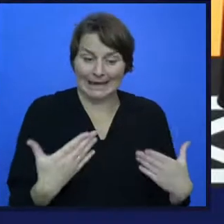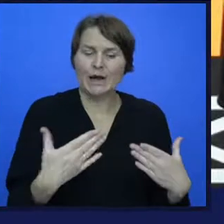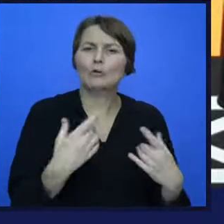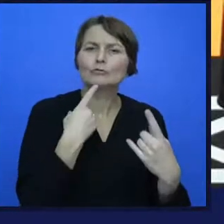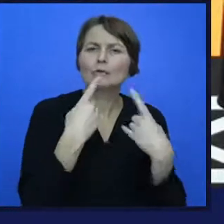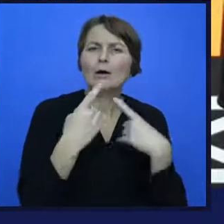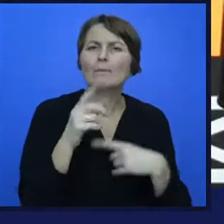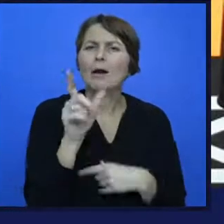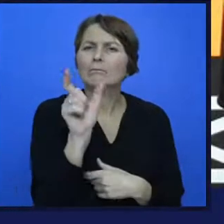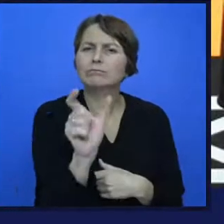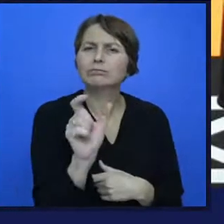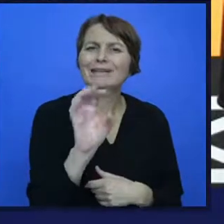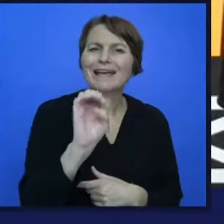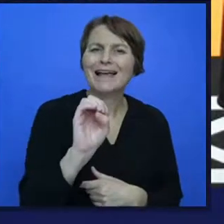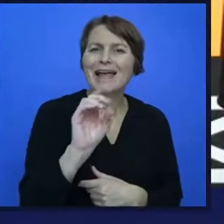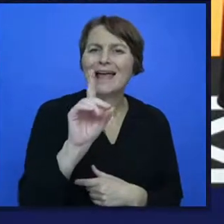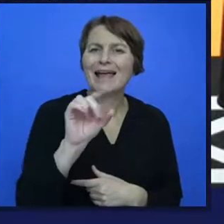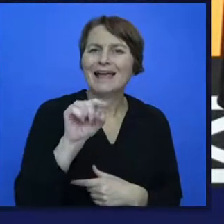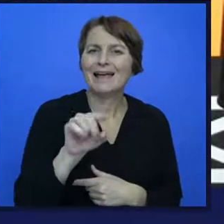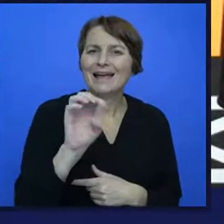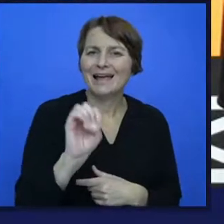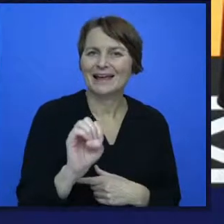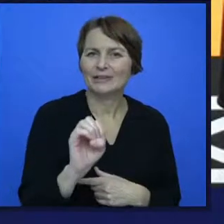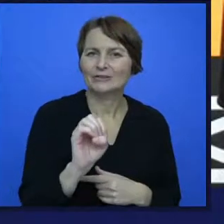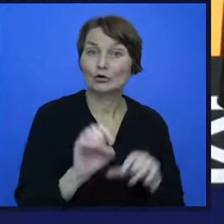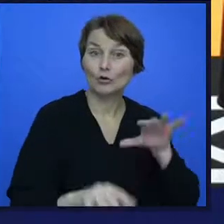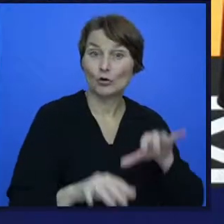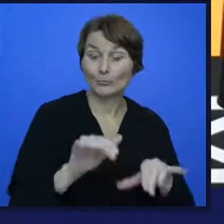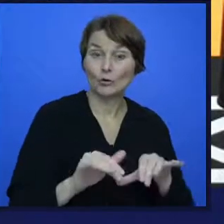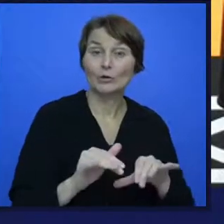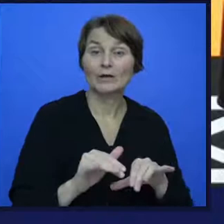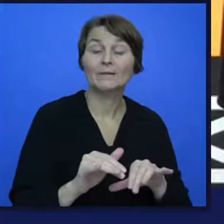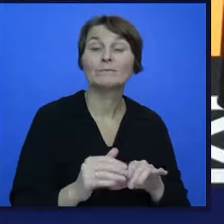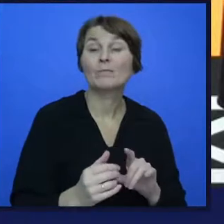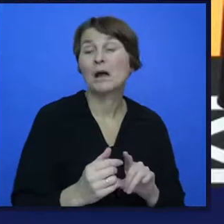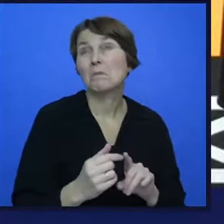The proof of concept that we started out with the drone project was 4 years ago.